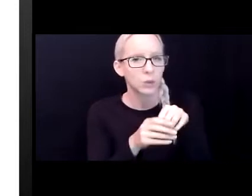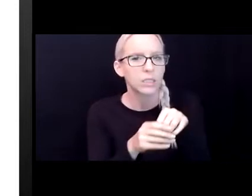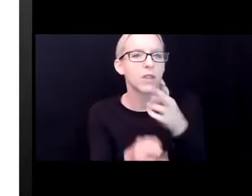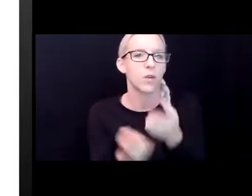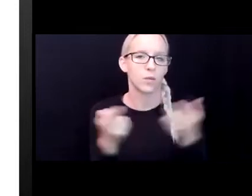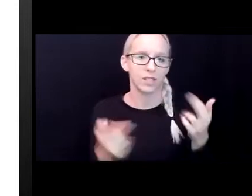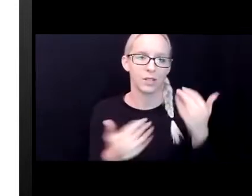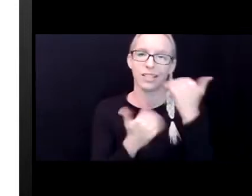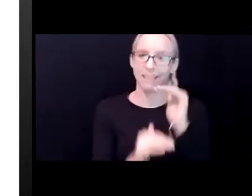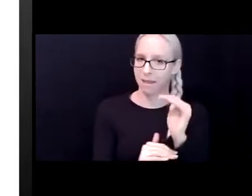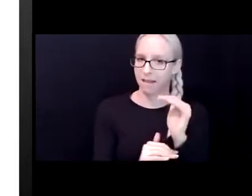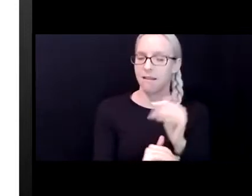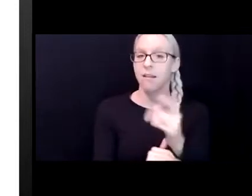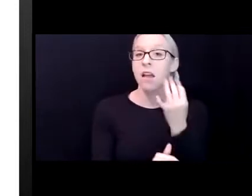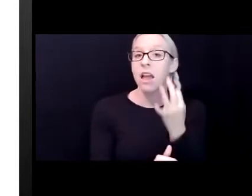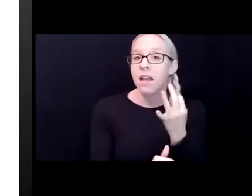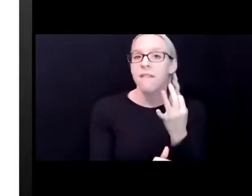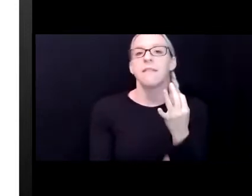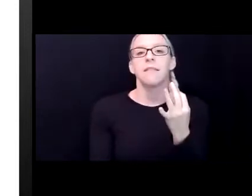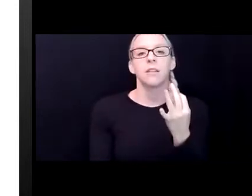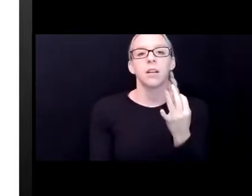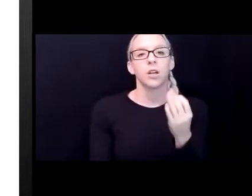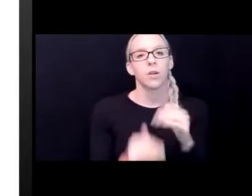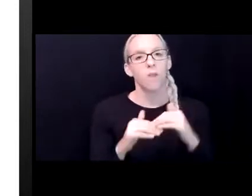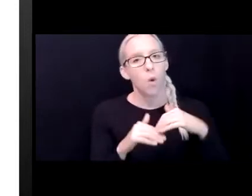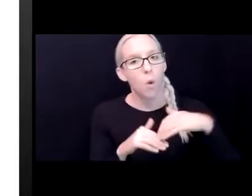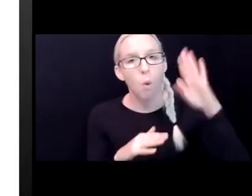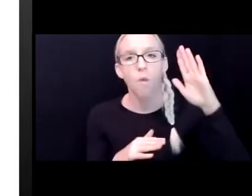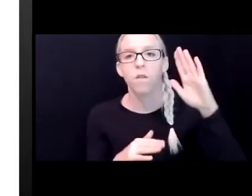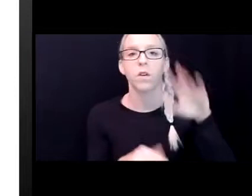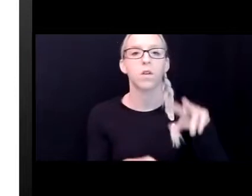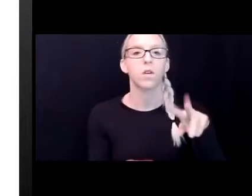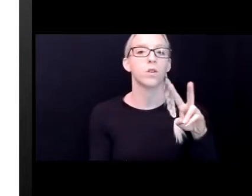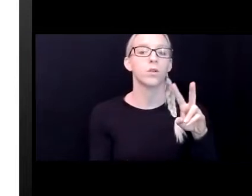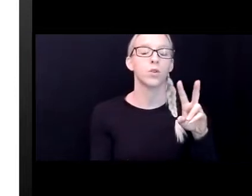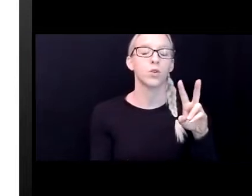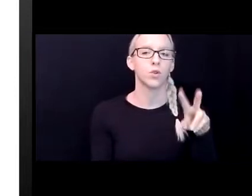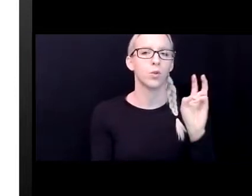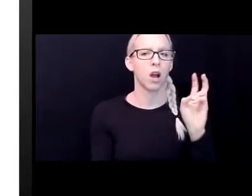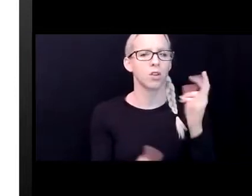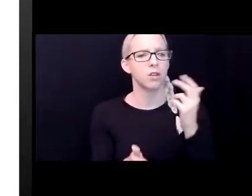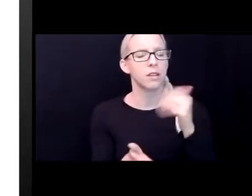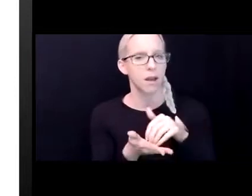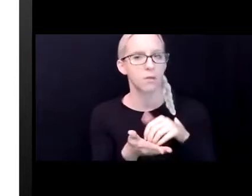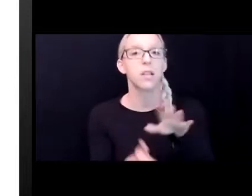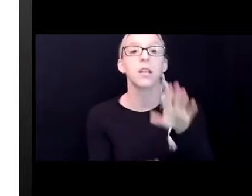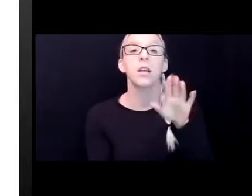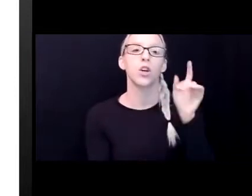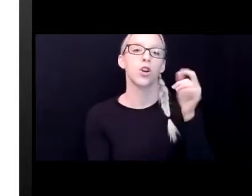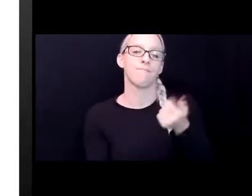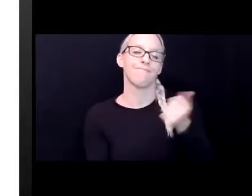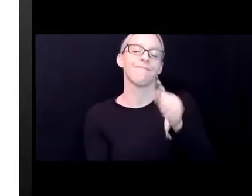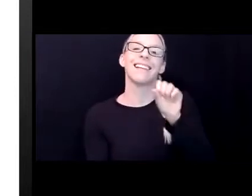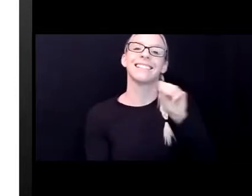than 102,000 in there, your SSI is going to be suspended, but the individual continues to